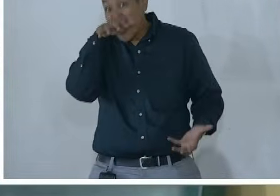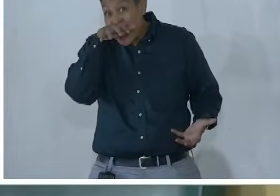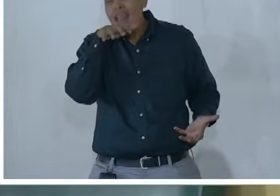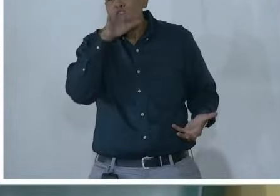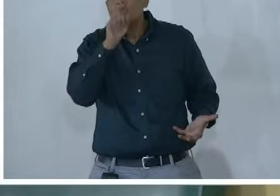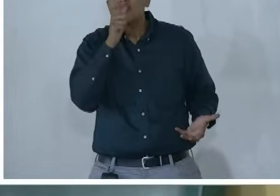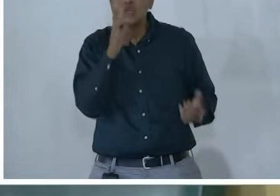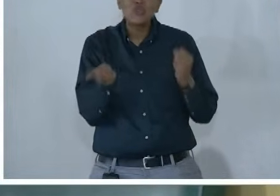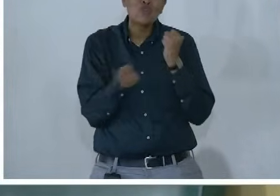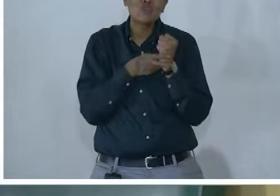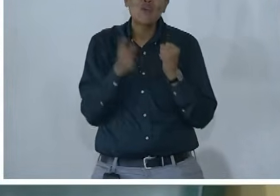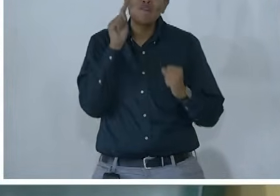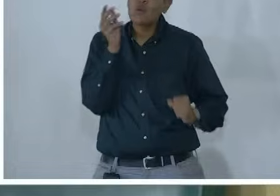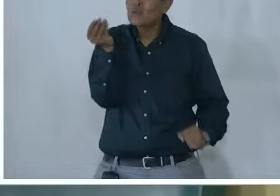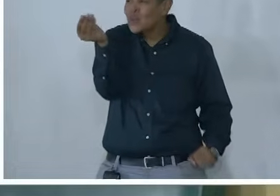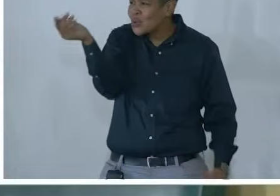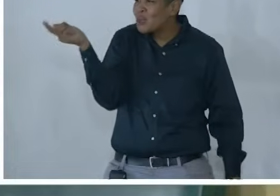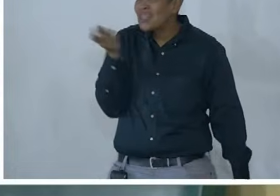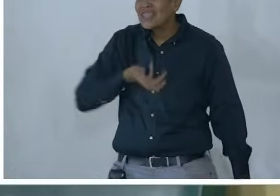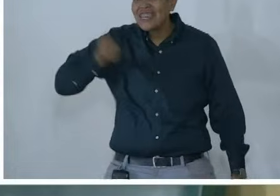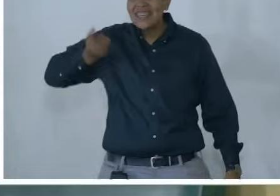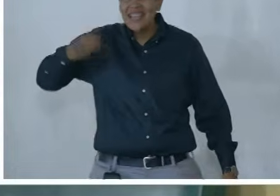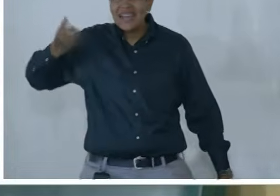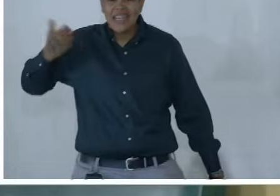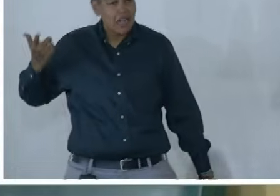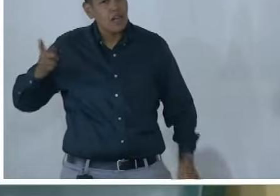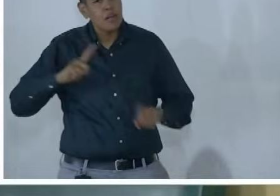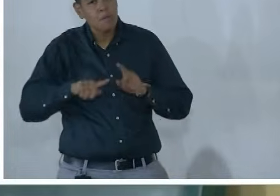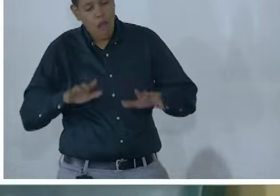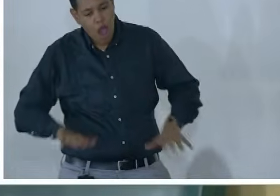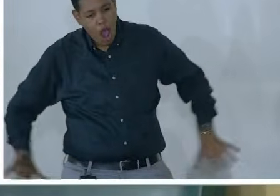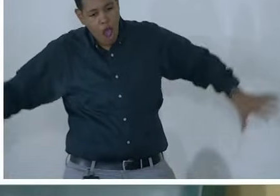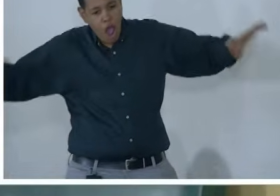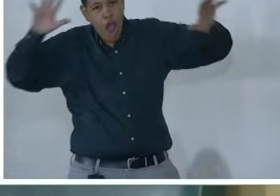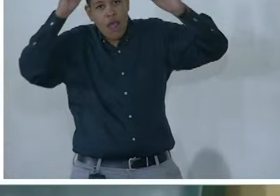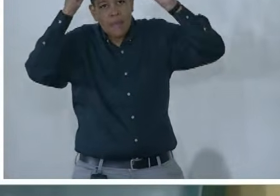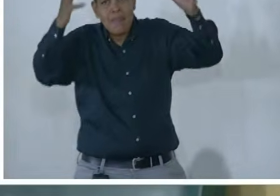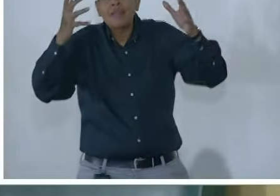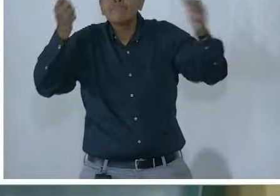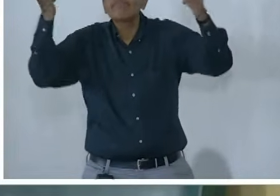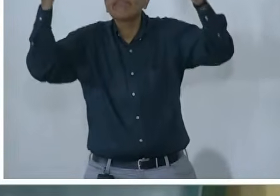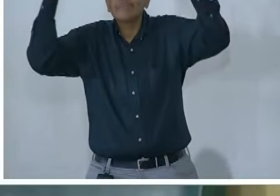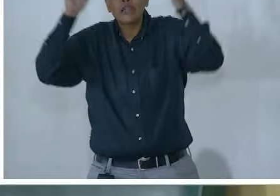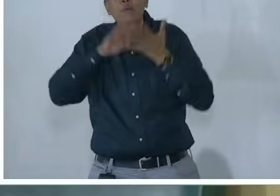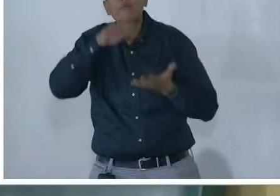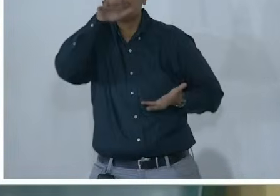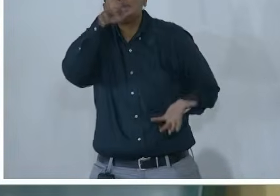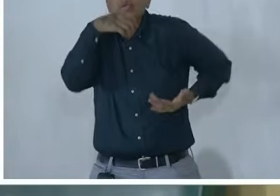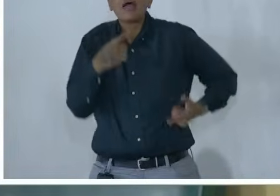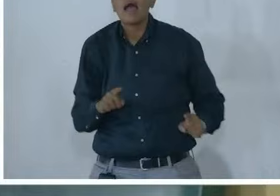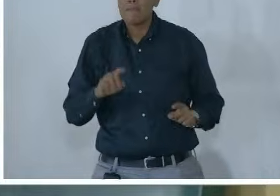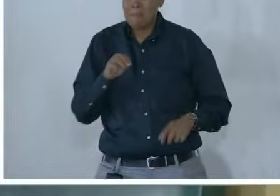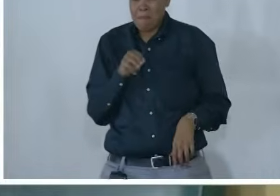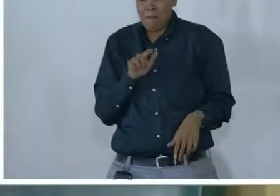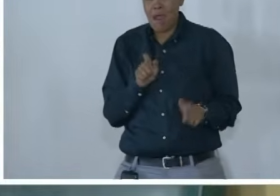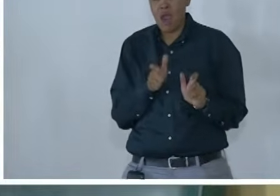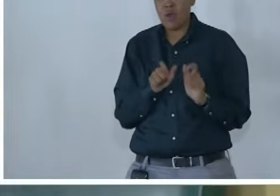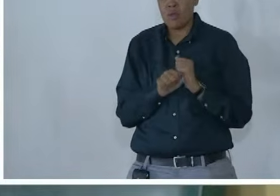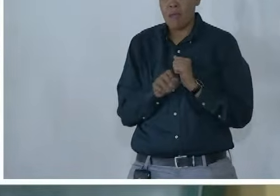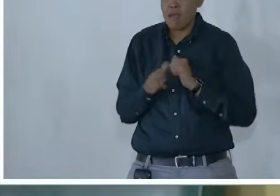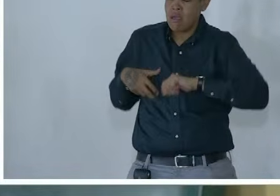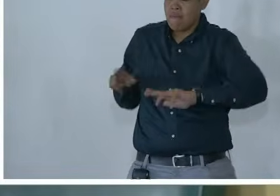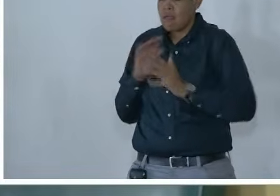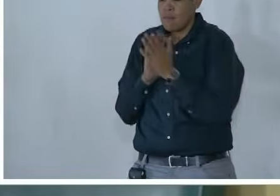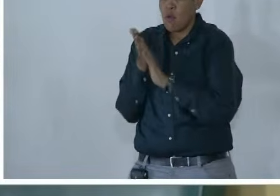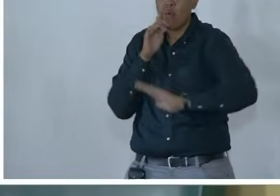be reserved for the few, but made possible for the many. May the micromarket become the